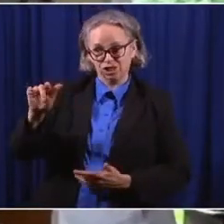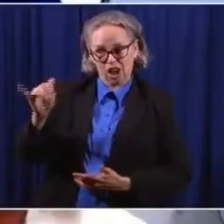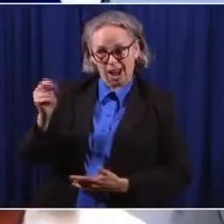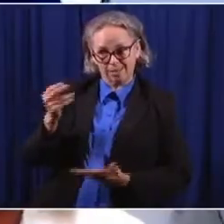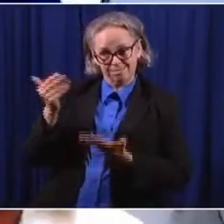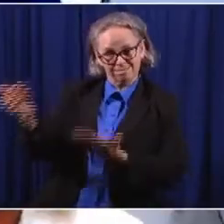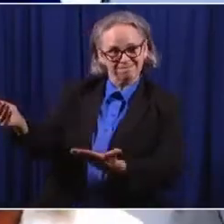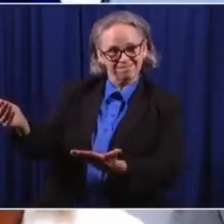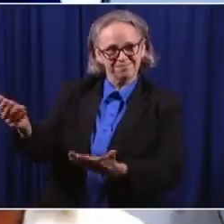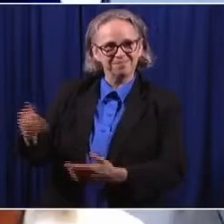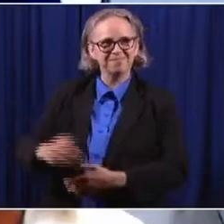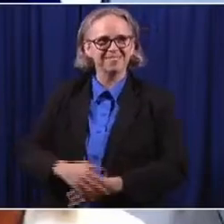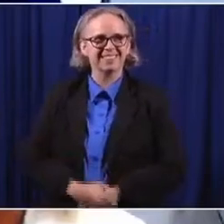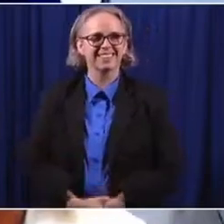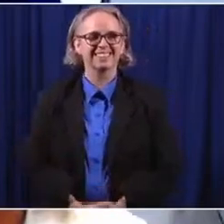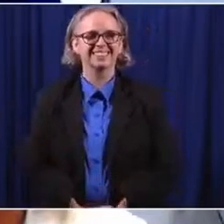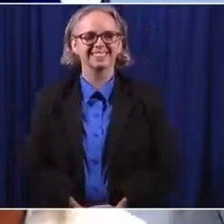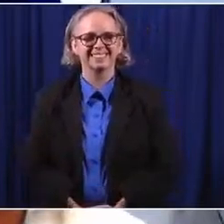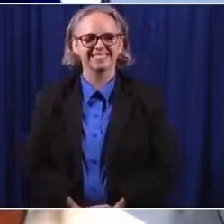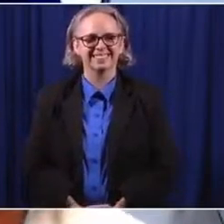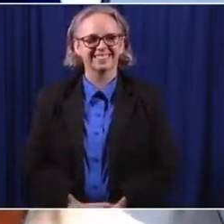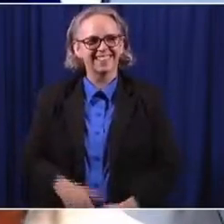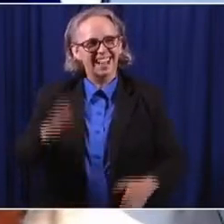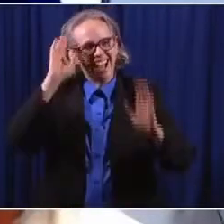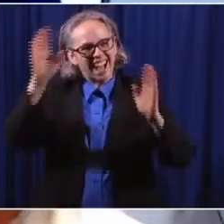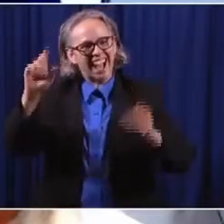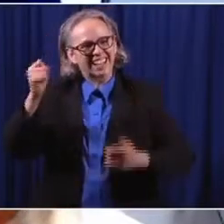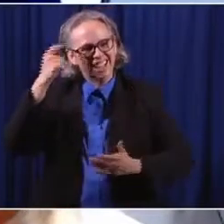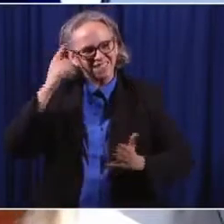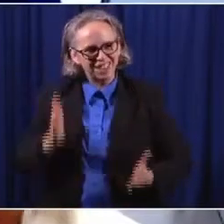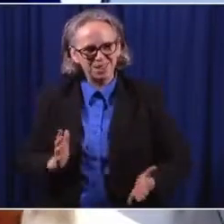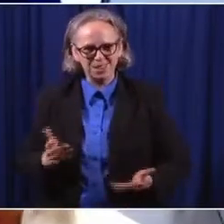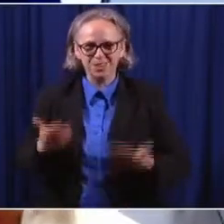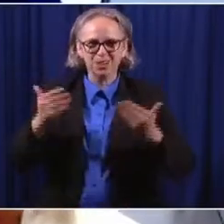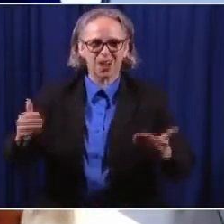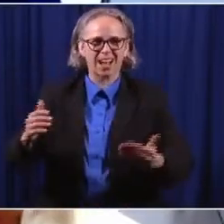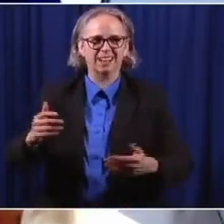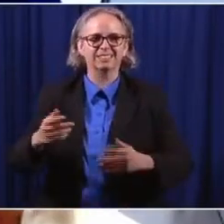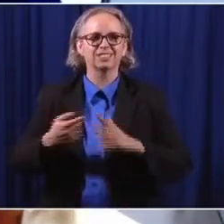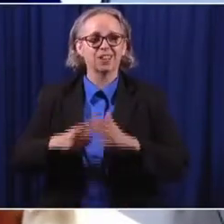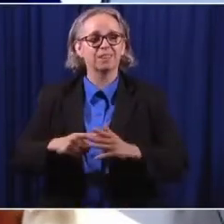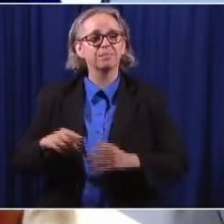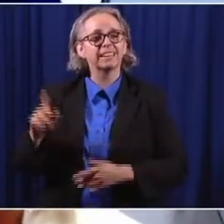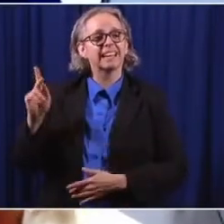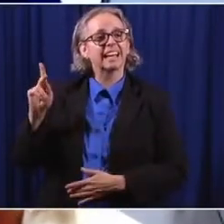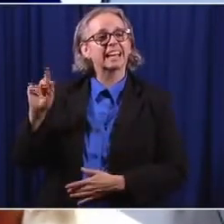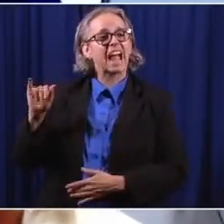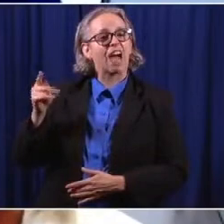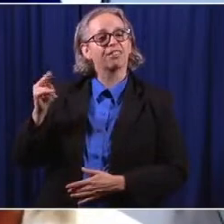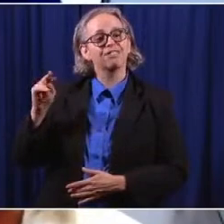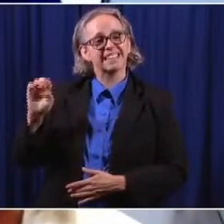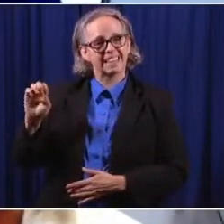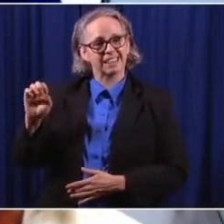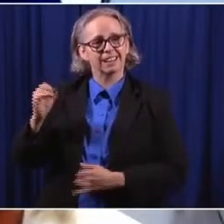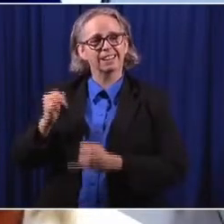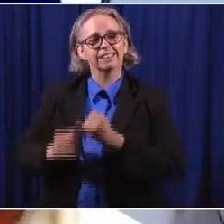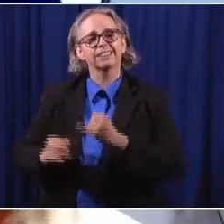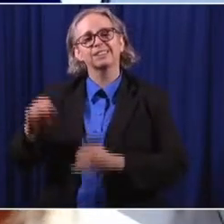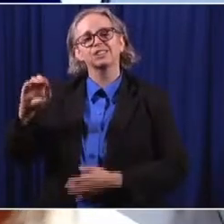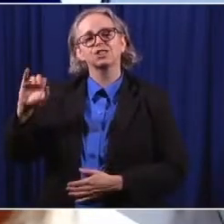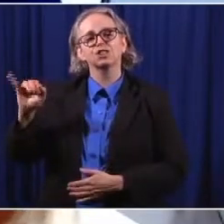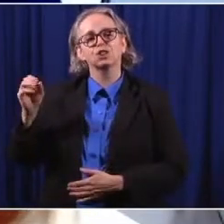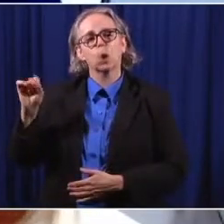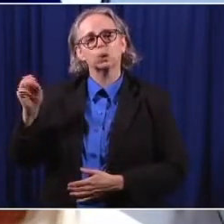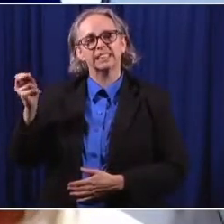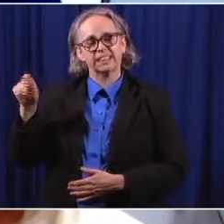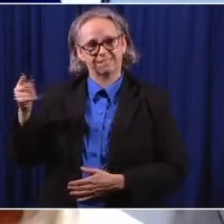Hi, Governor. We're going to get going here. Catherine Joseph is the nurse and runs the